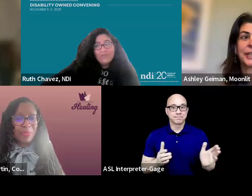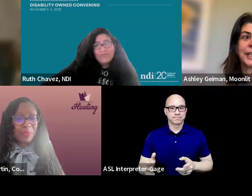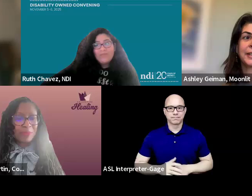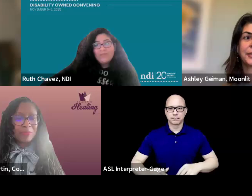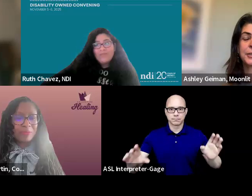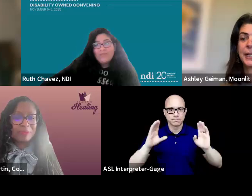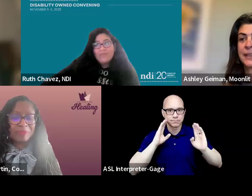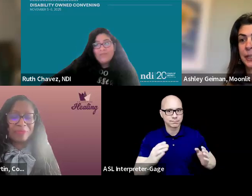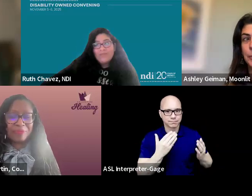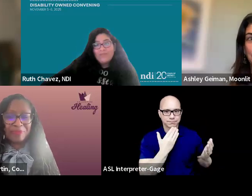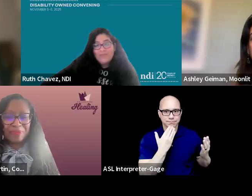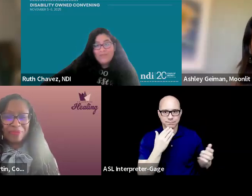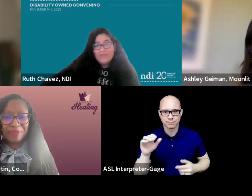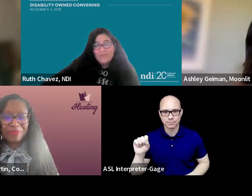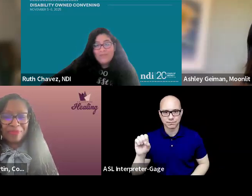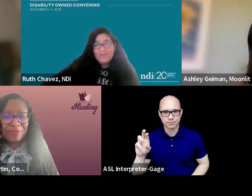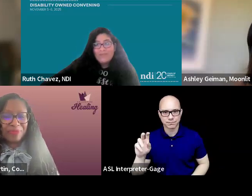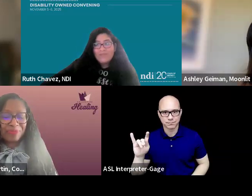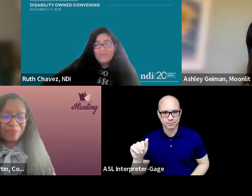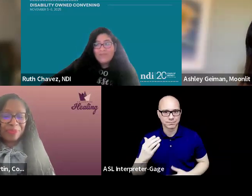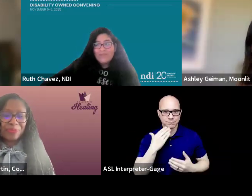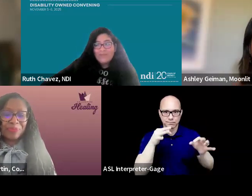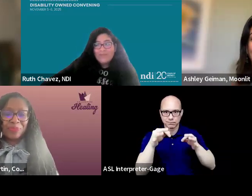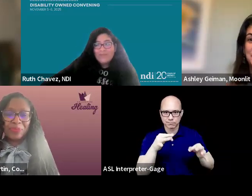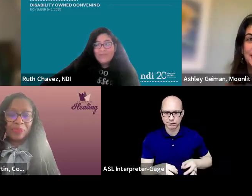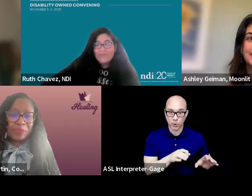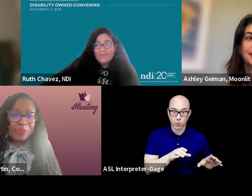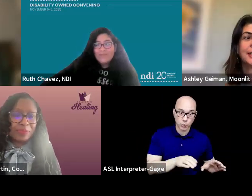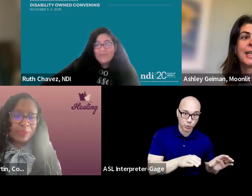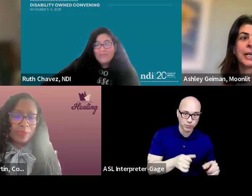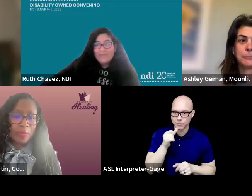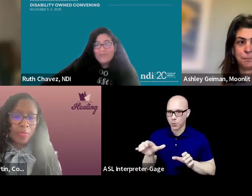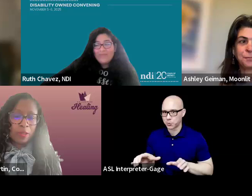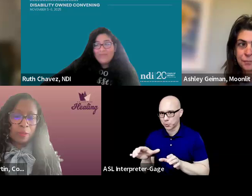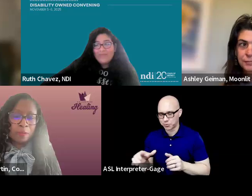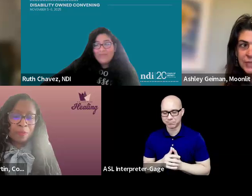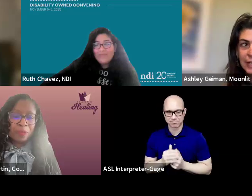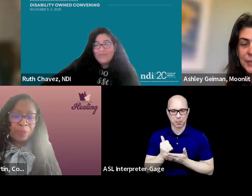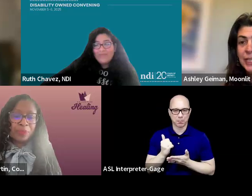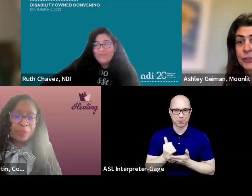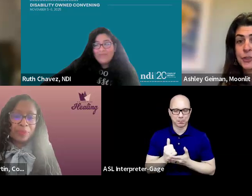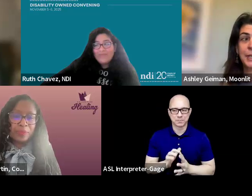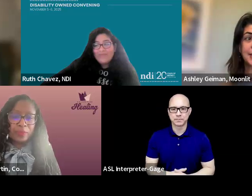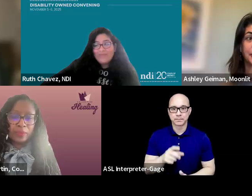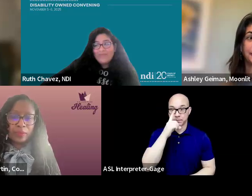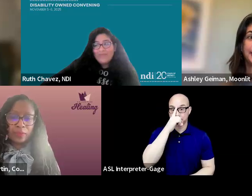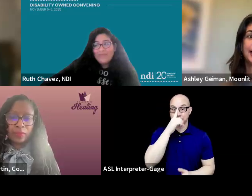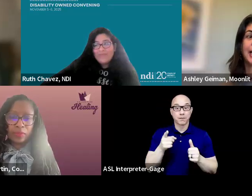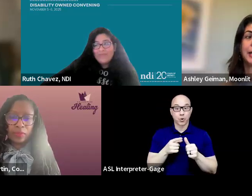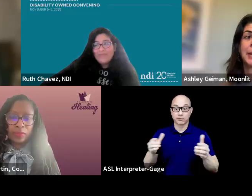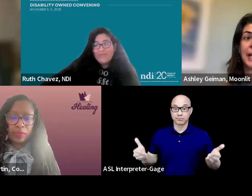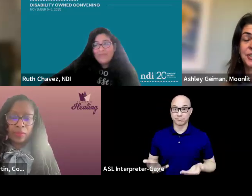you, Syrretta, for explaining the importance of the do's and don'ts for AI users. Let me introduce